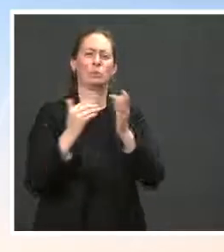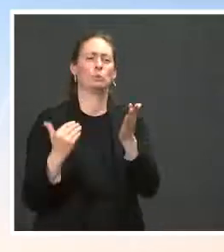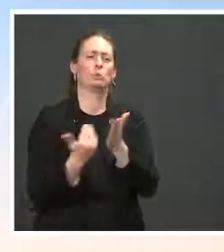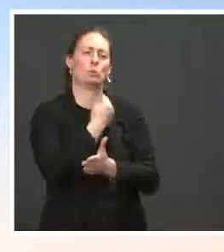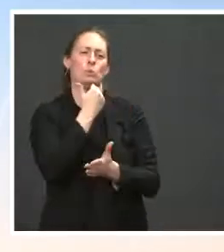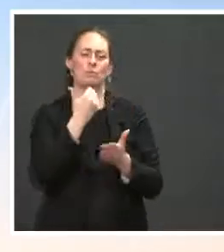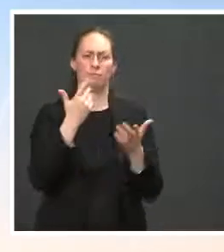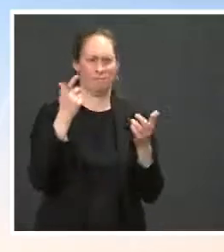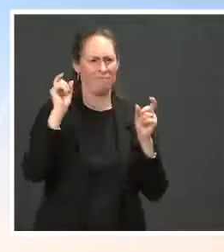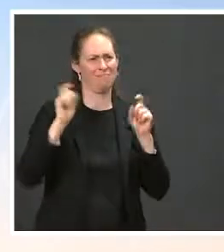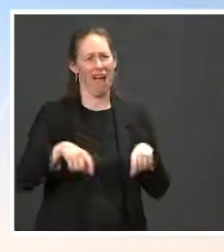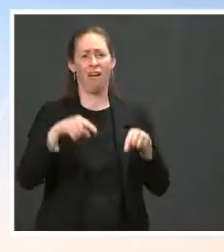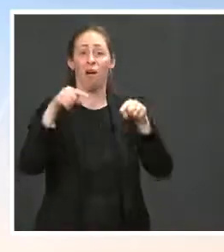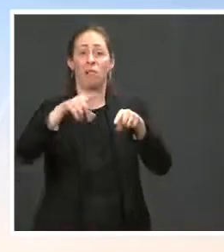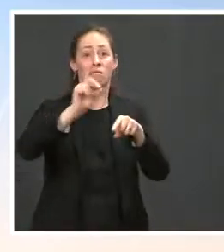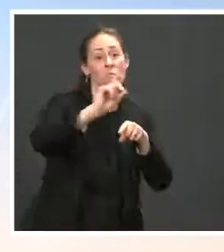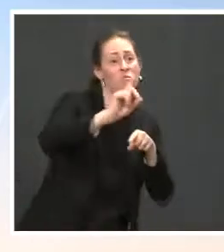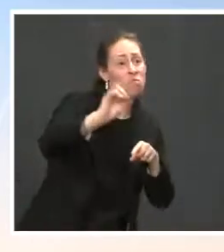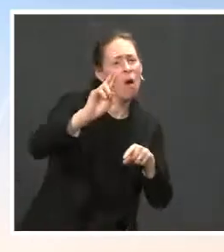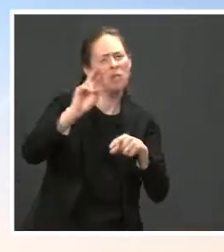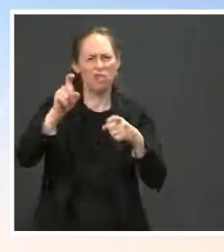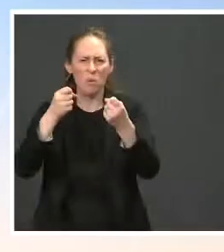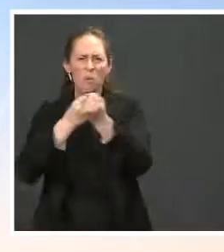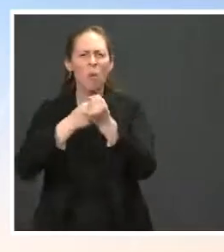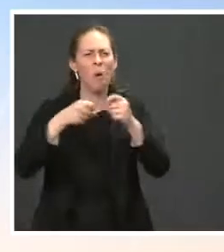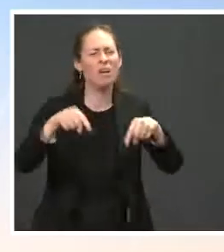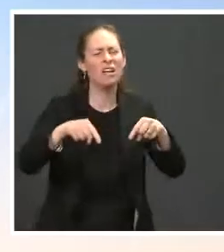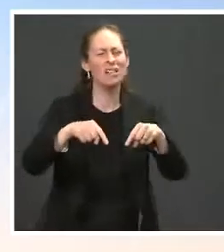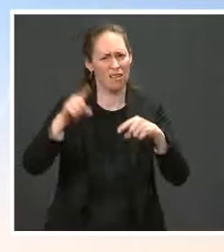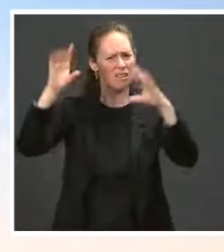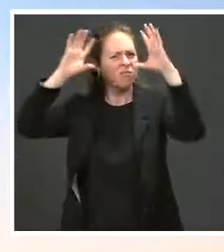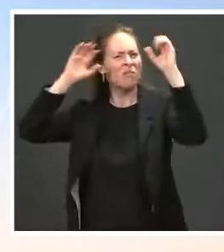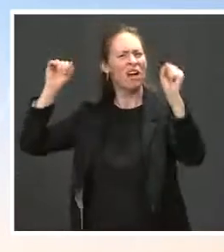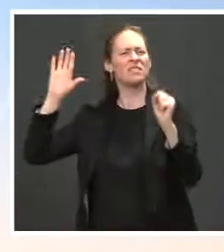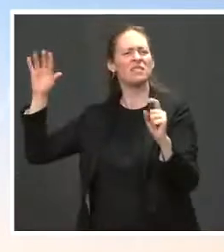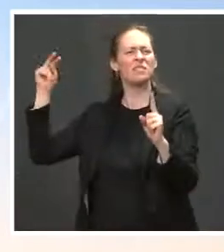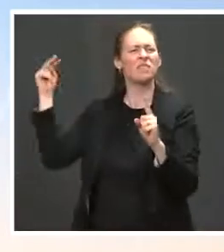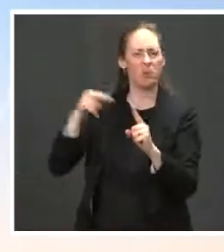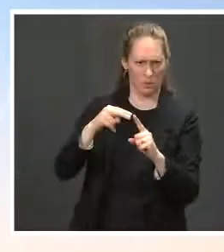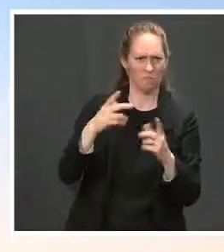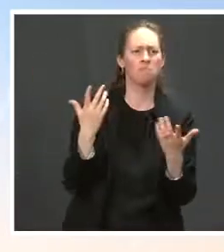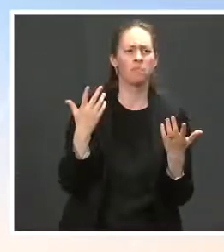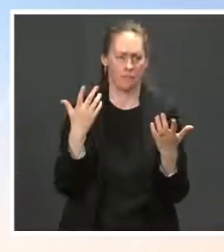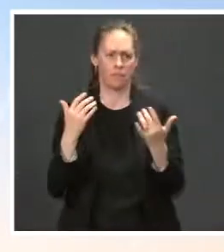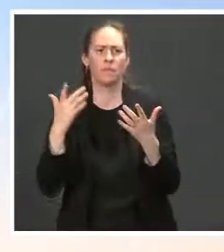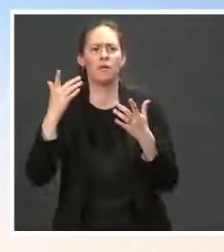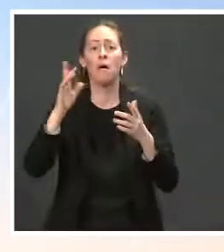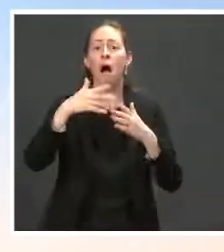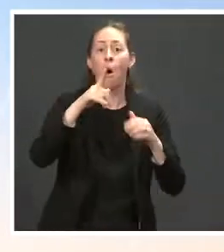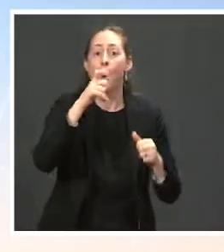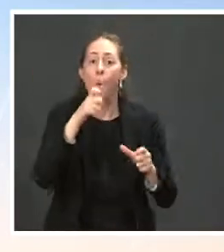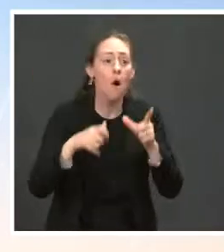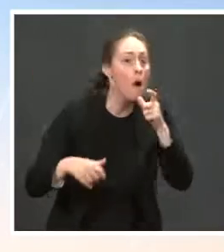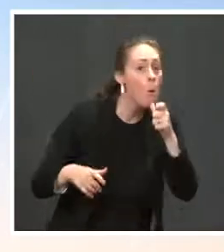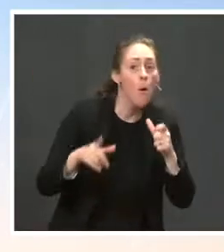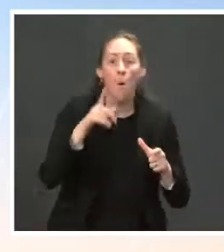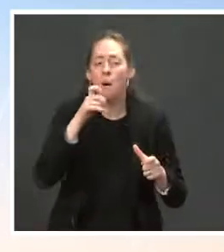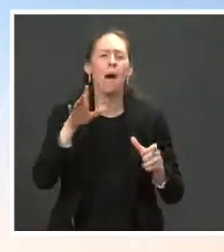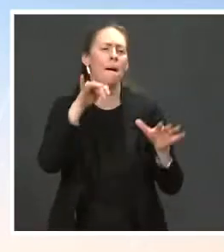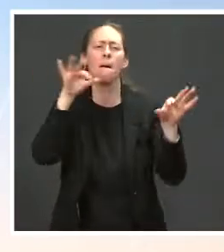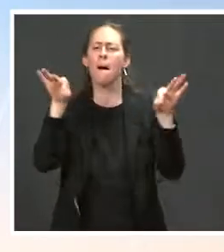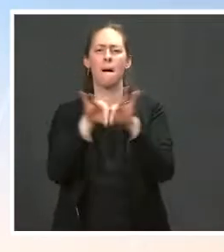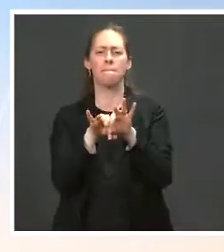now, the conversation should not be about a reconciliation process. It should be about moving forward in a bipartisan